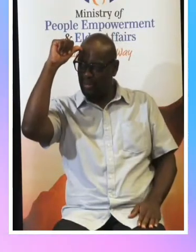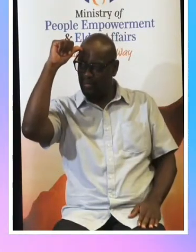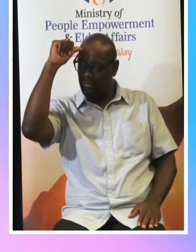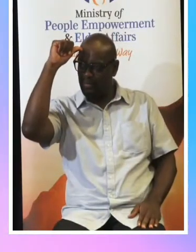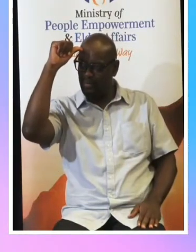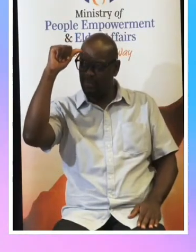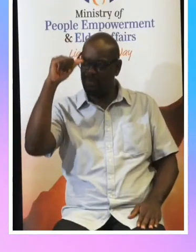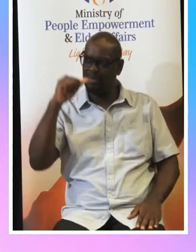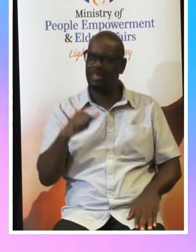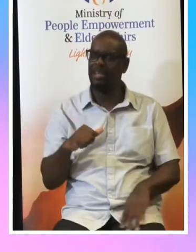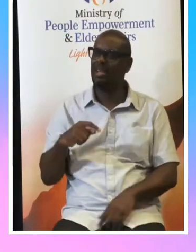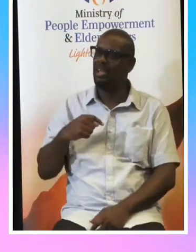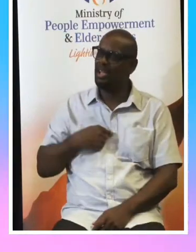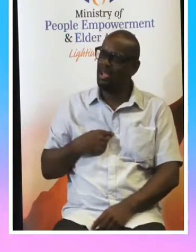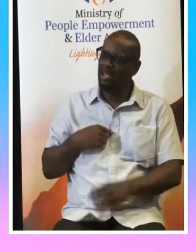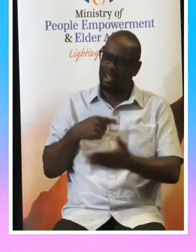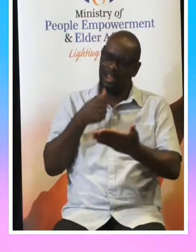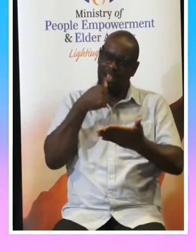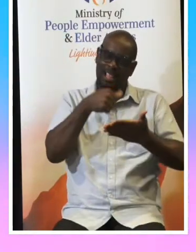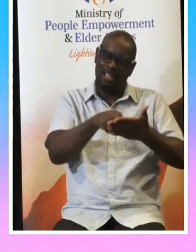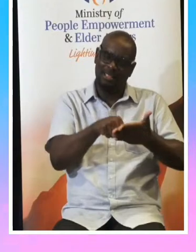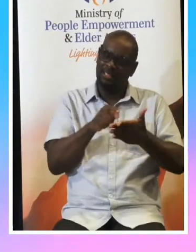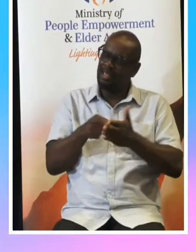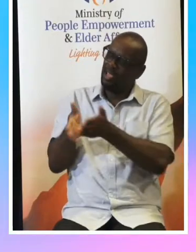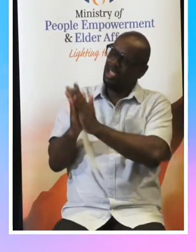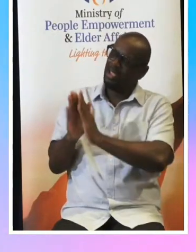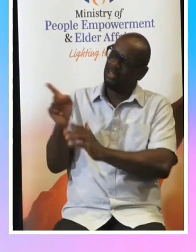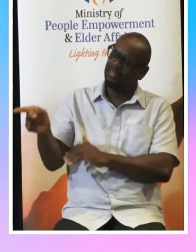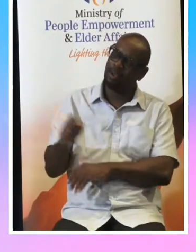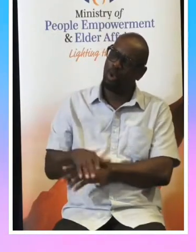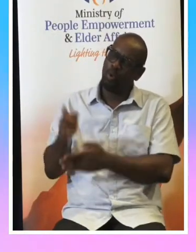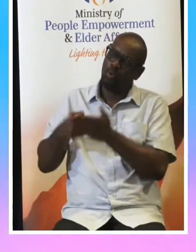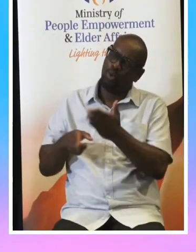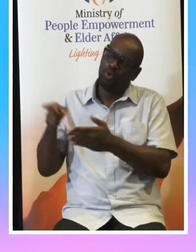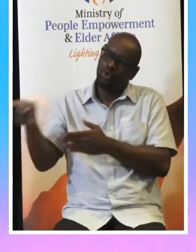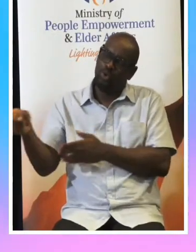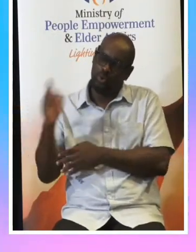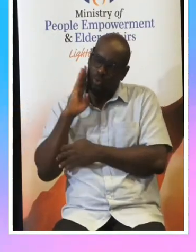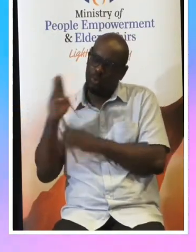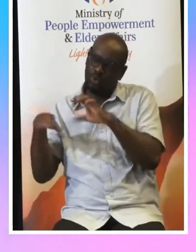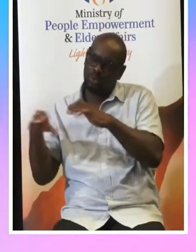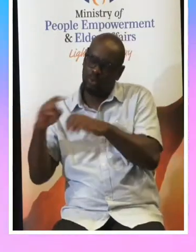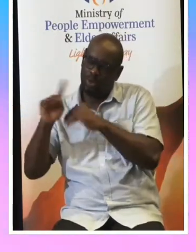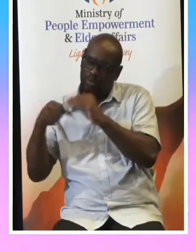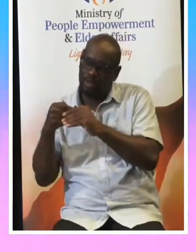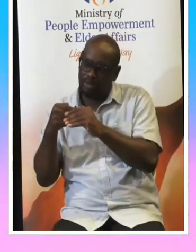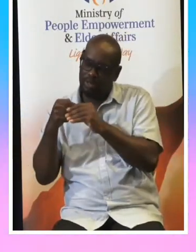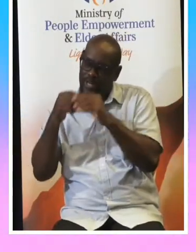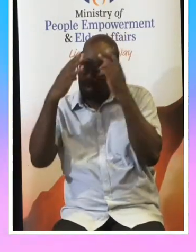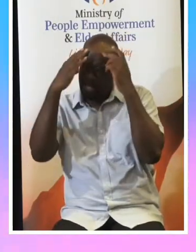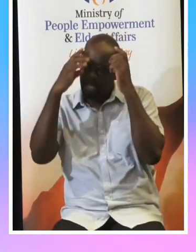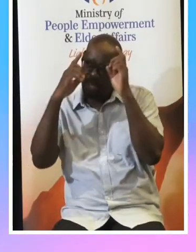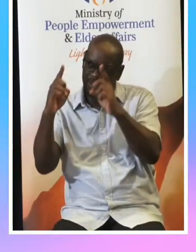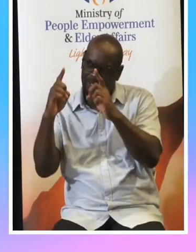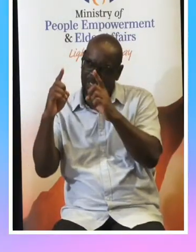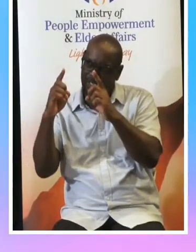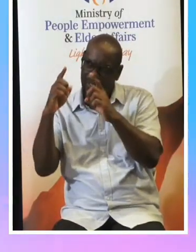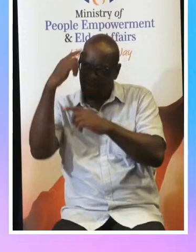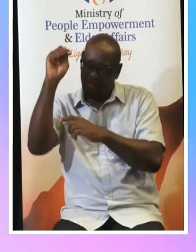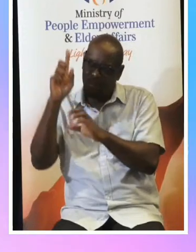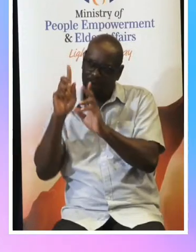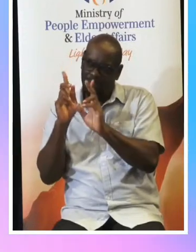what he and his re-elected administration would do about disability education. He invited me to